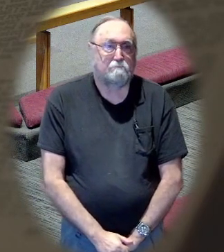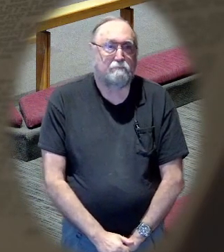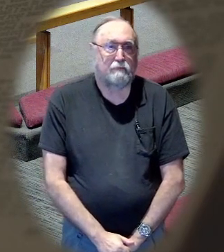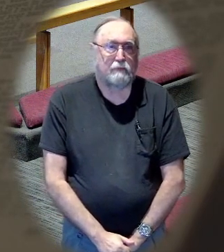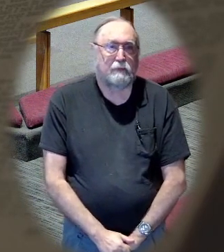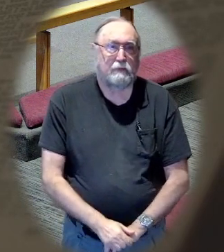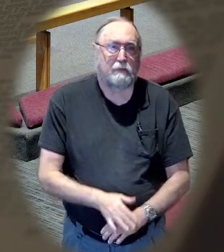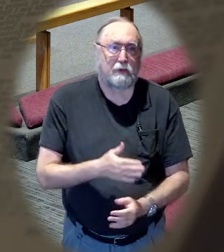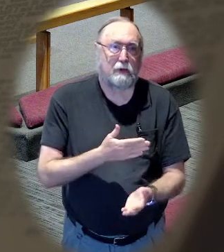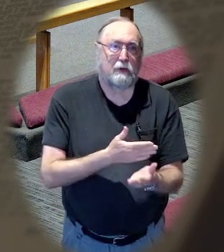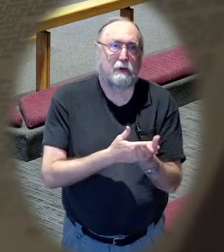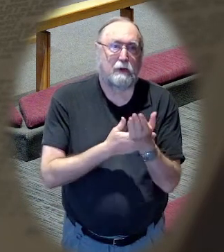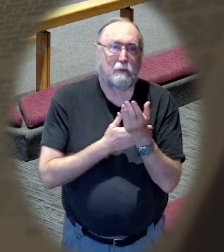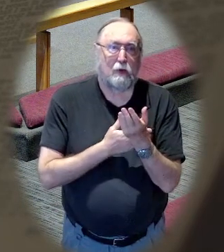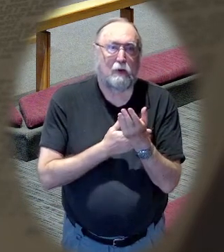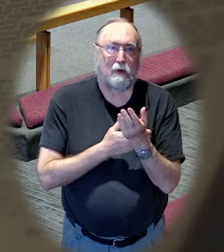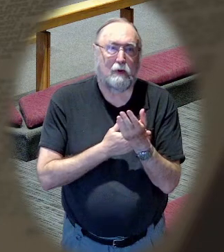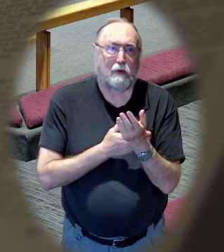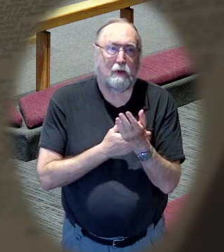Good morning.